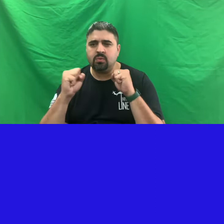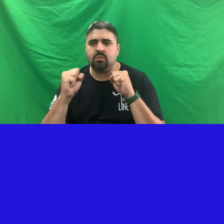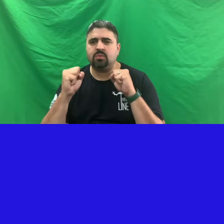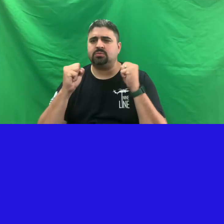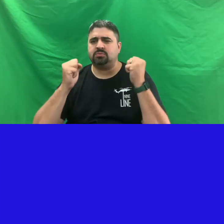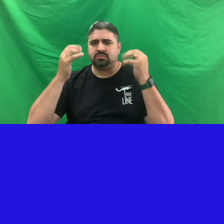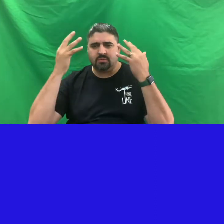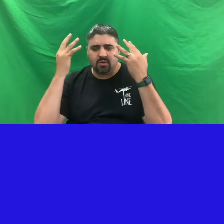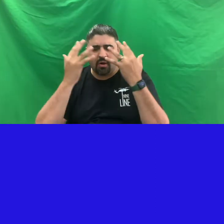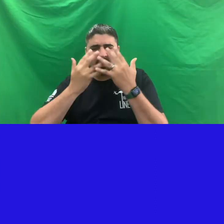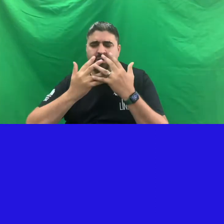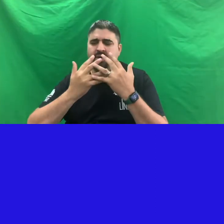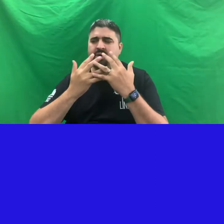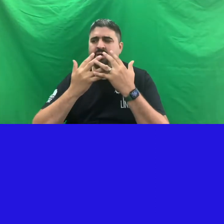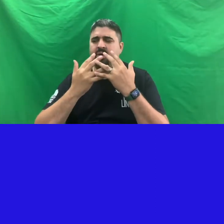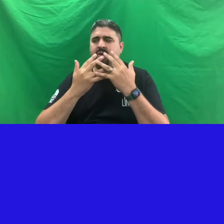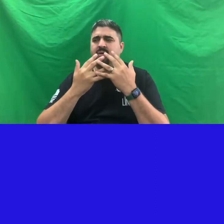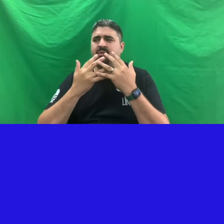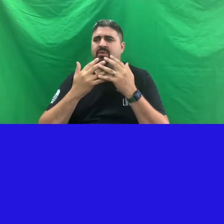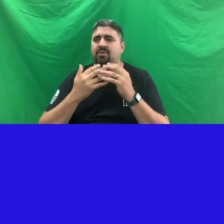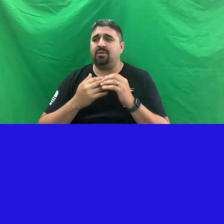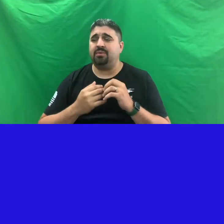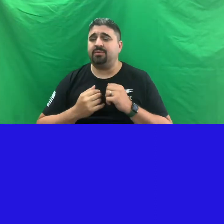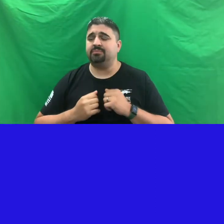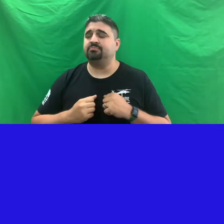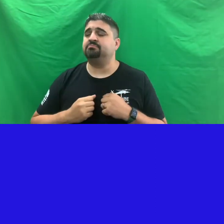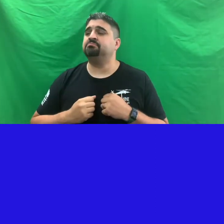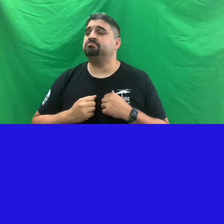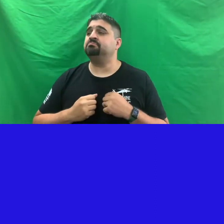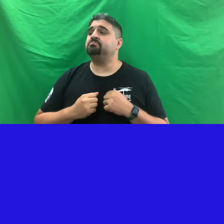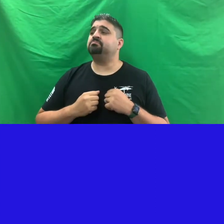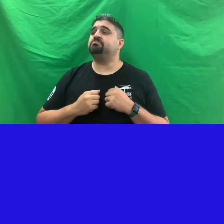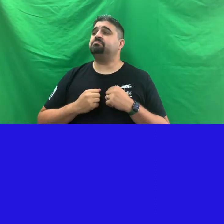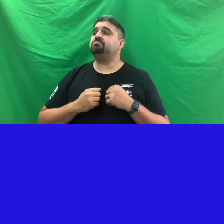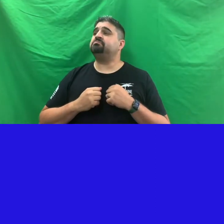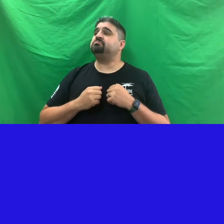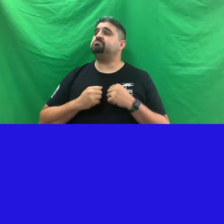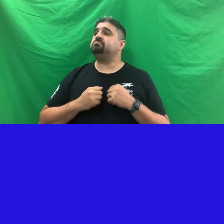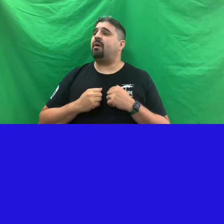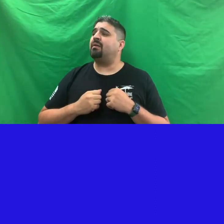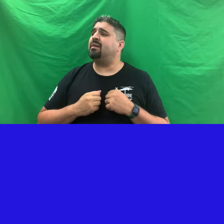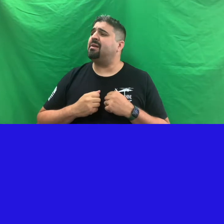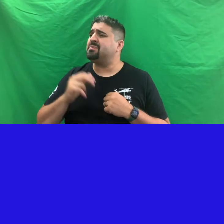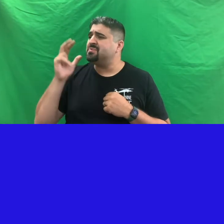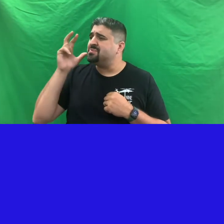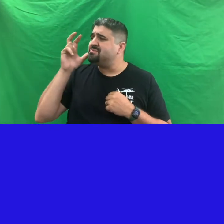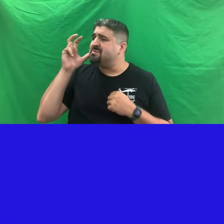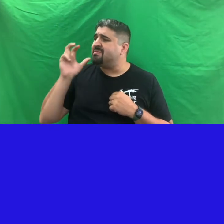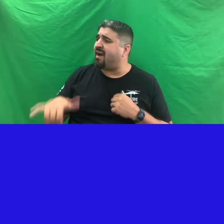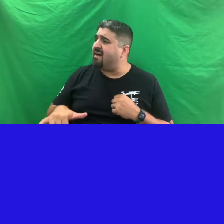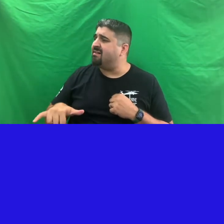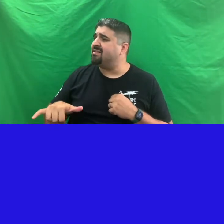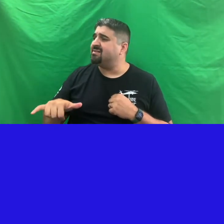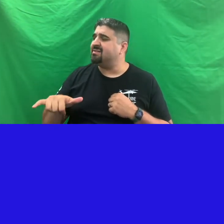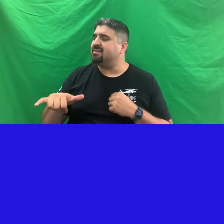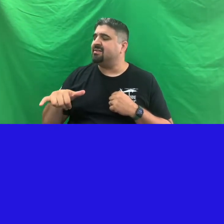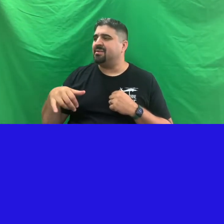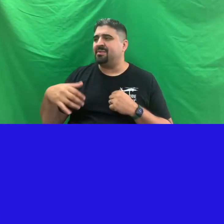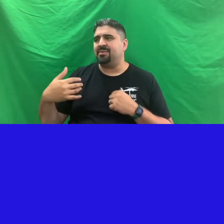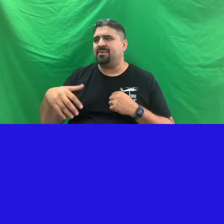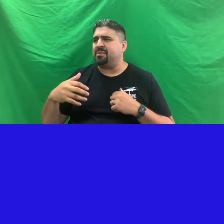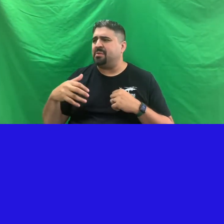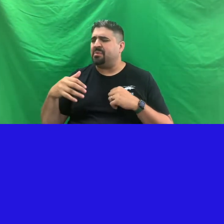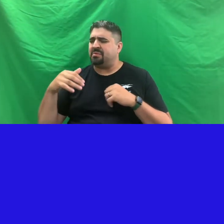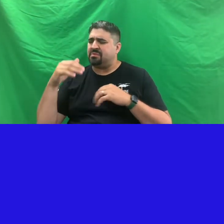The night was cold and dark. "Listen to the wind howling in the trees," said